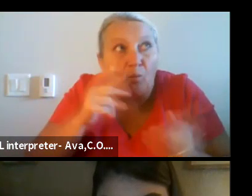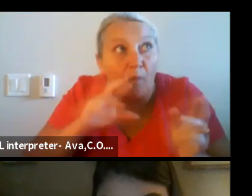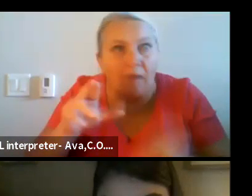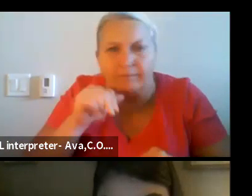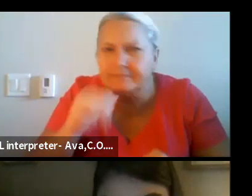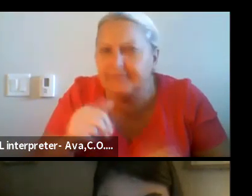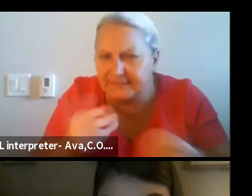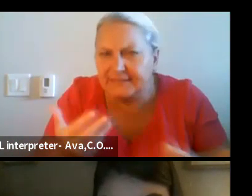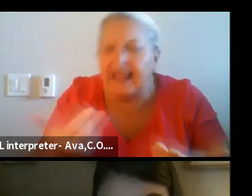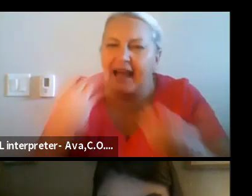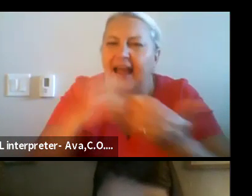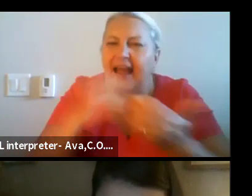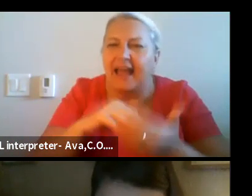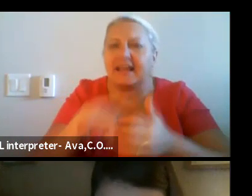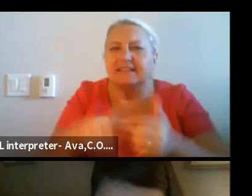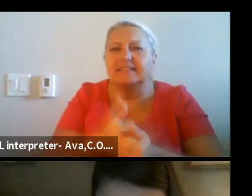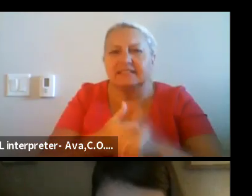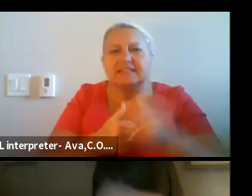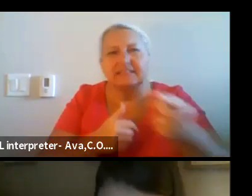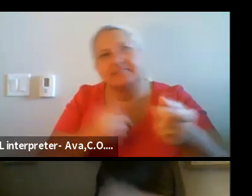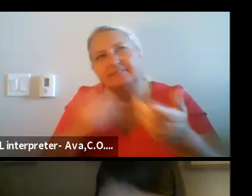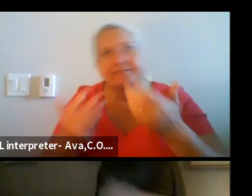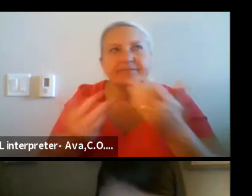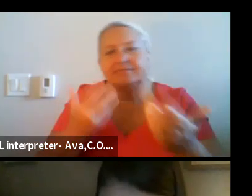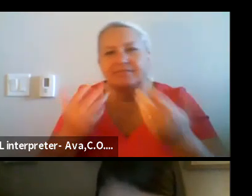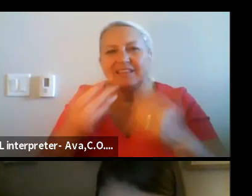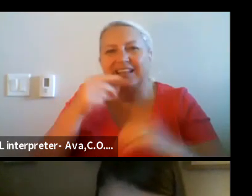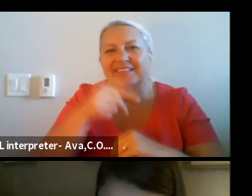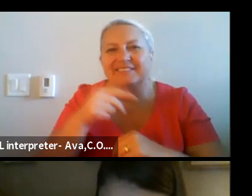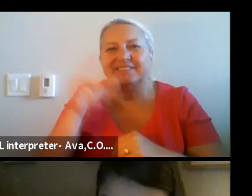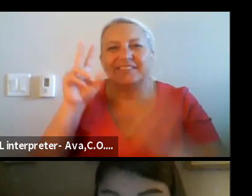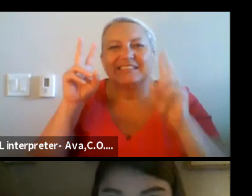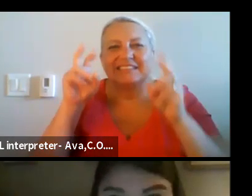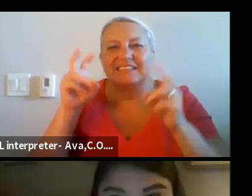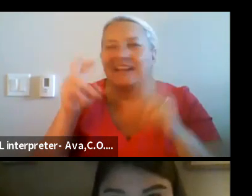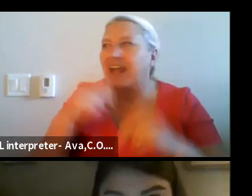this is such sort of a